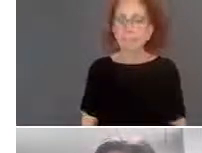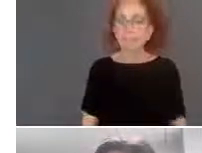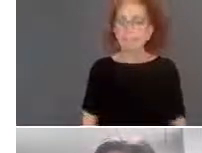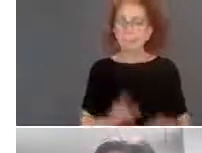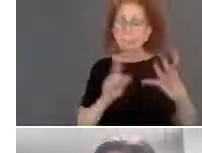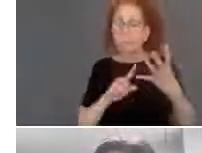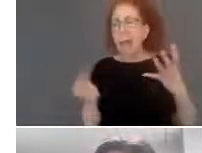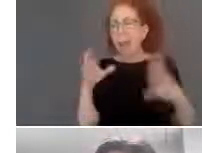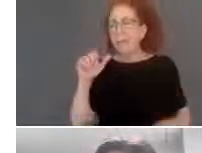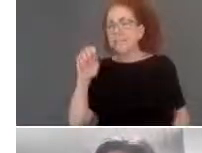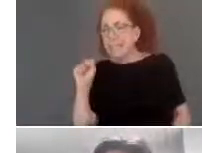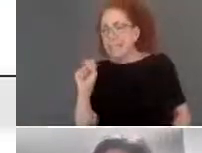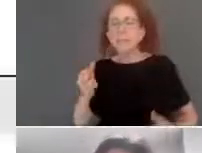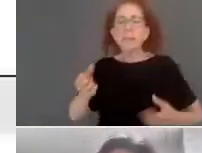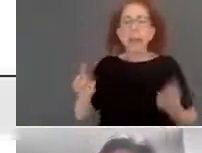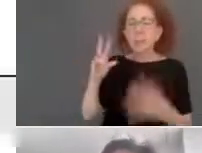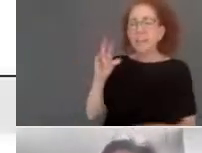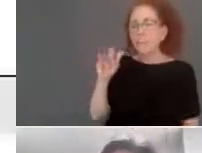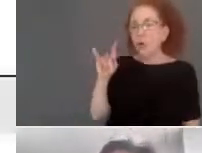and variants.